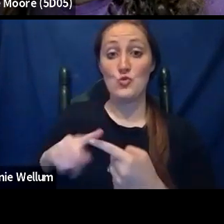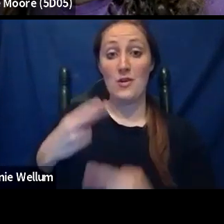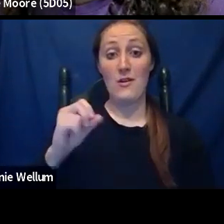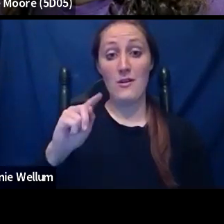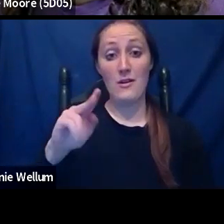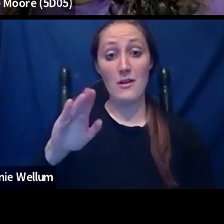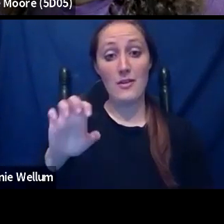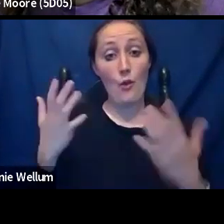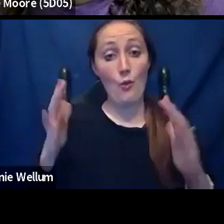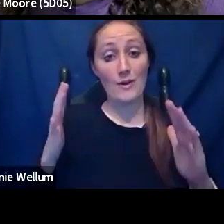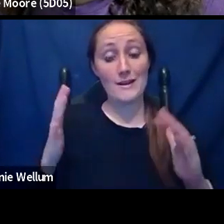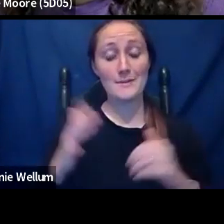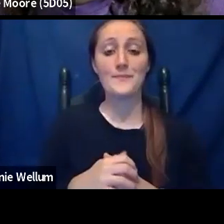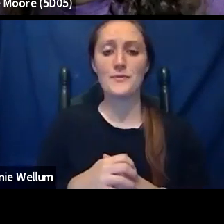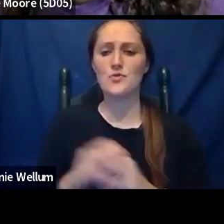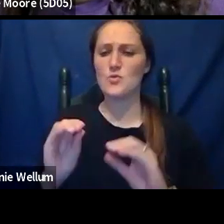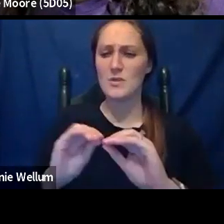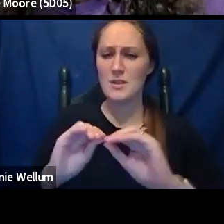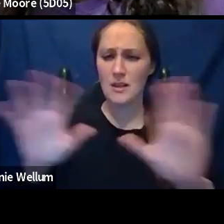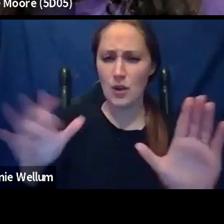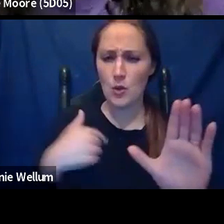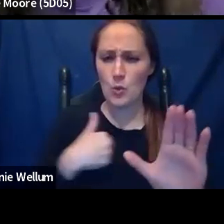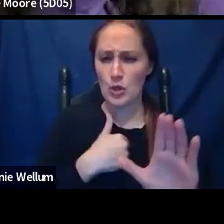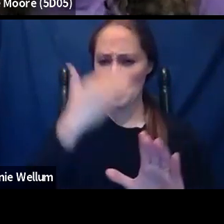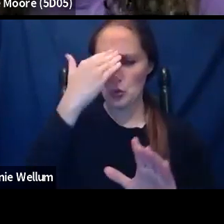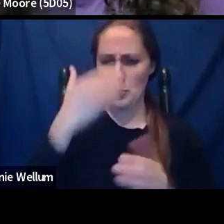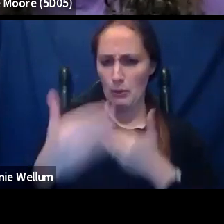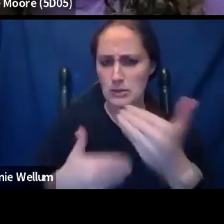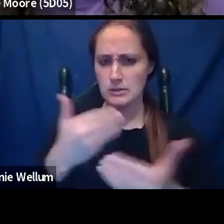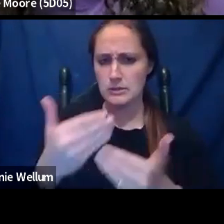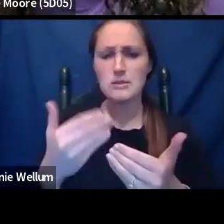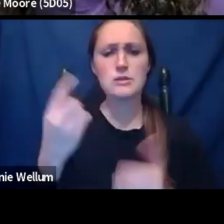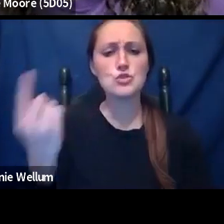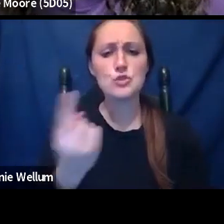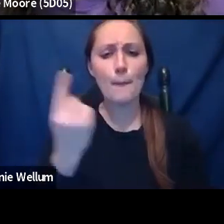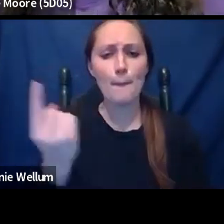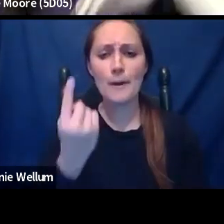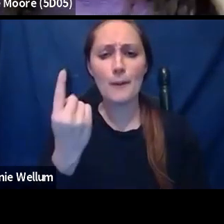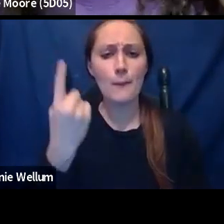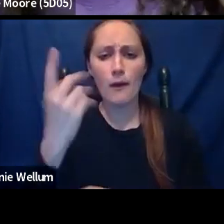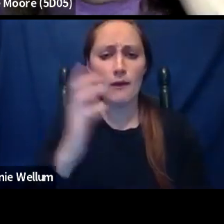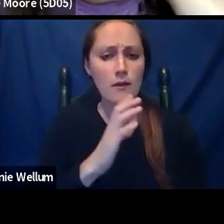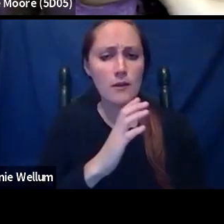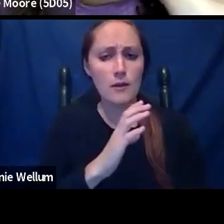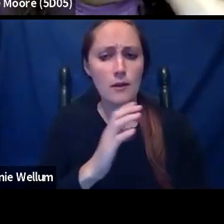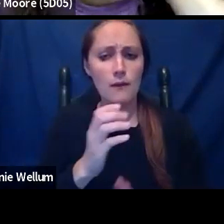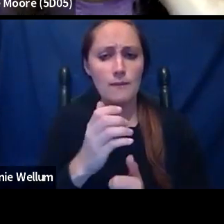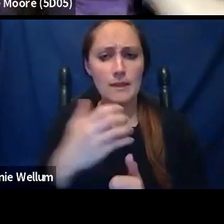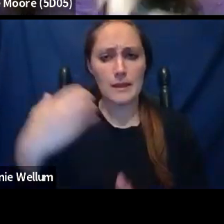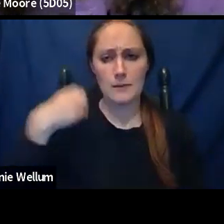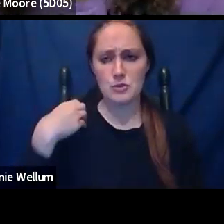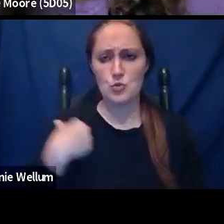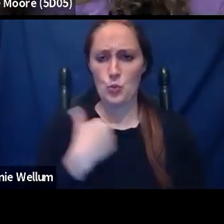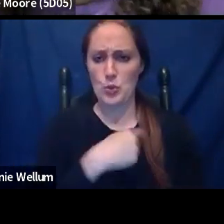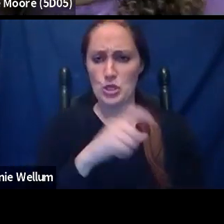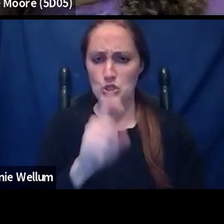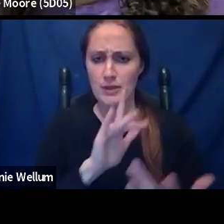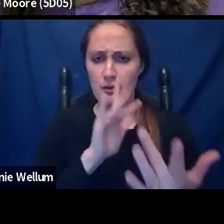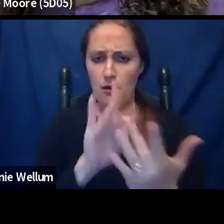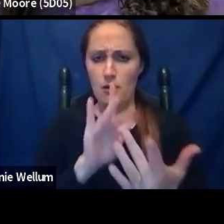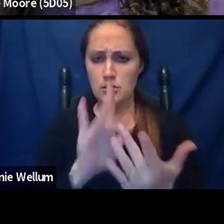there, just to clarify, since we're new to this, is there one of the commissioners we should be reaching out to about